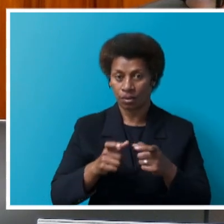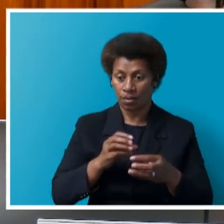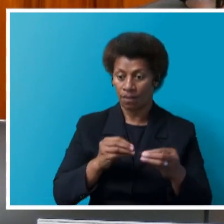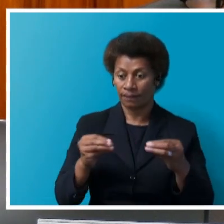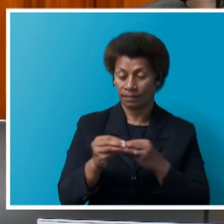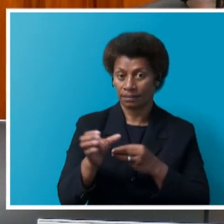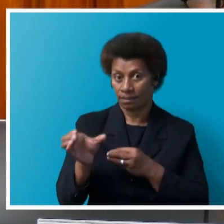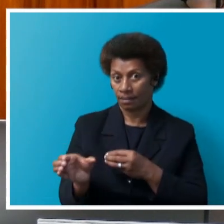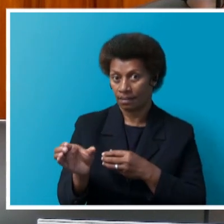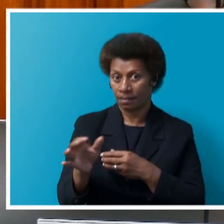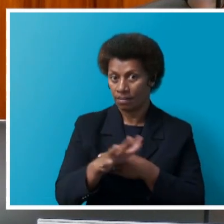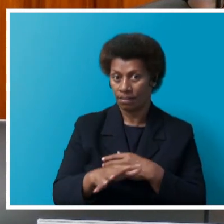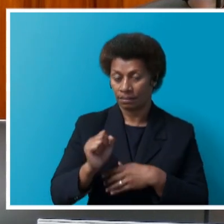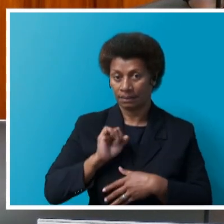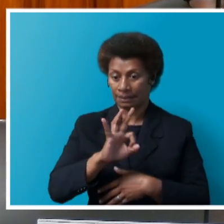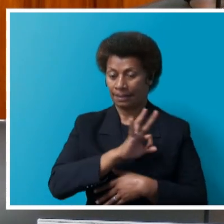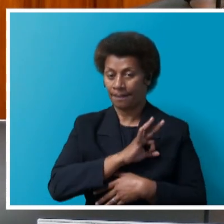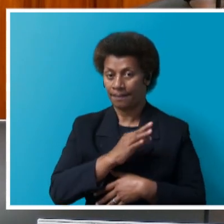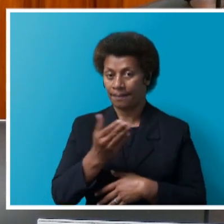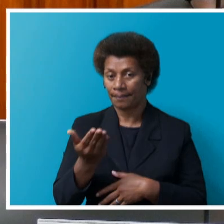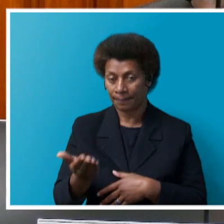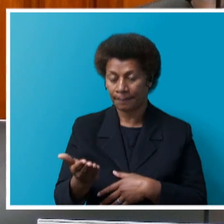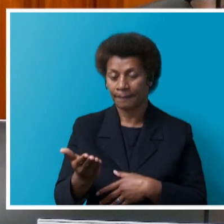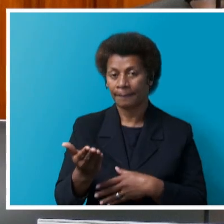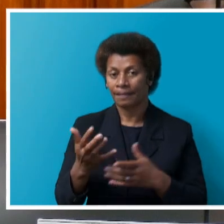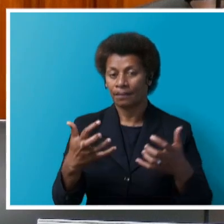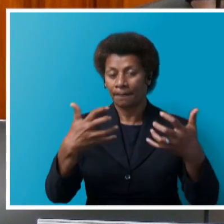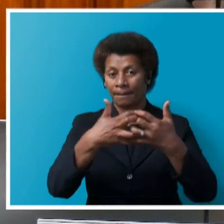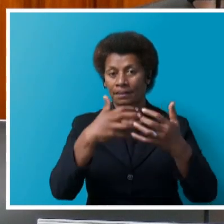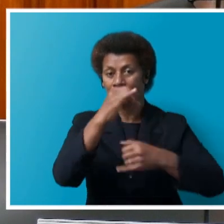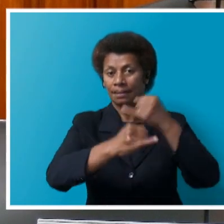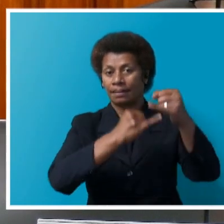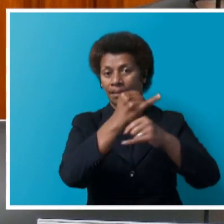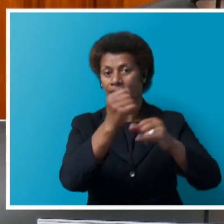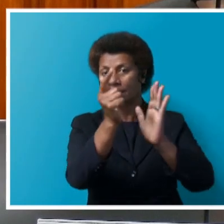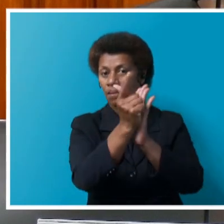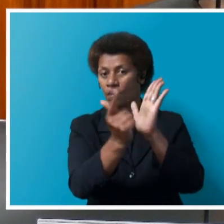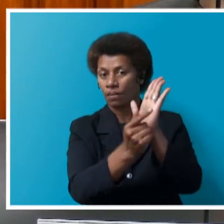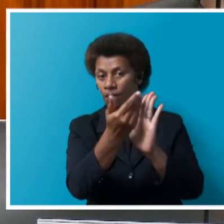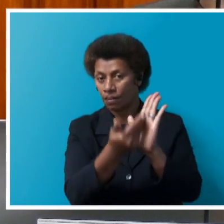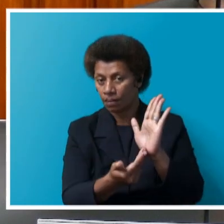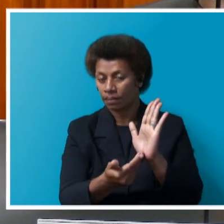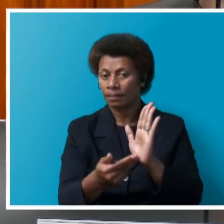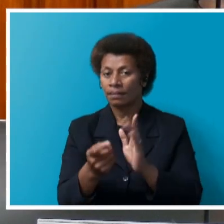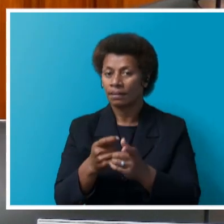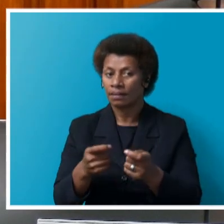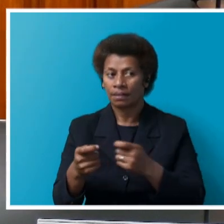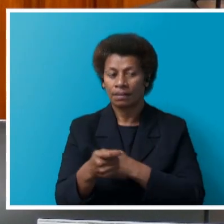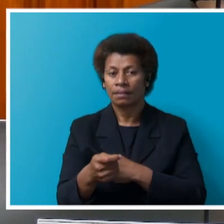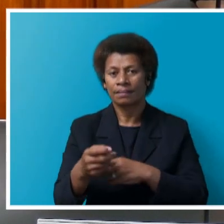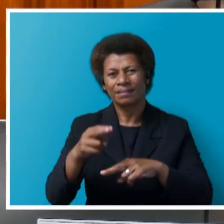of enforcing compliance with the Convention on the International Trade in Endangered Species of Wild Fauna and